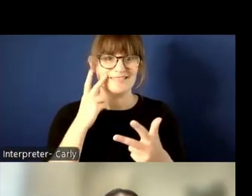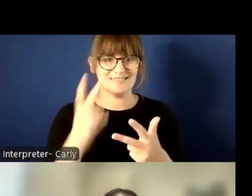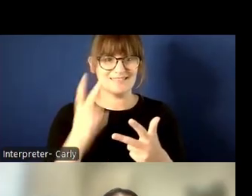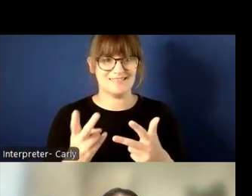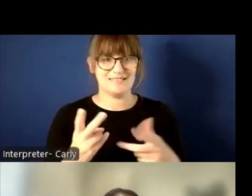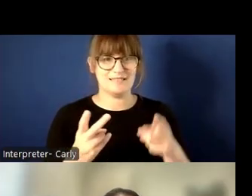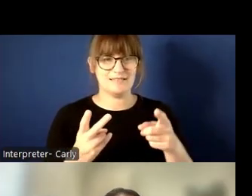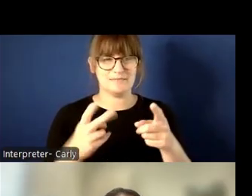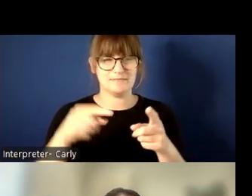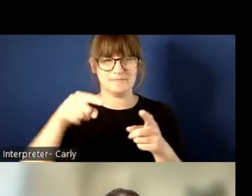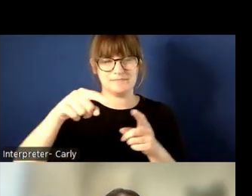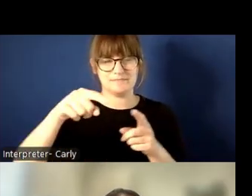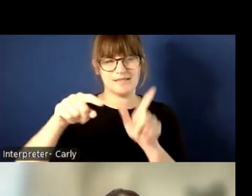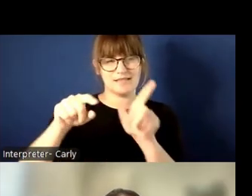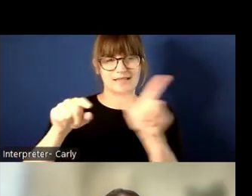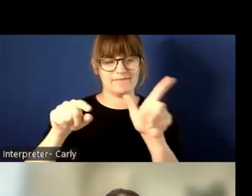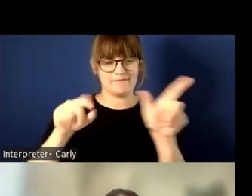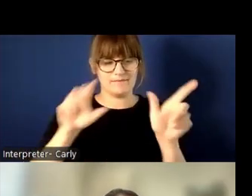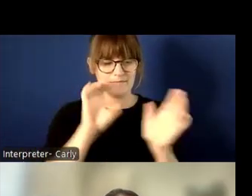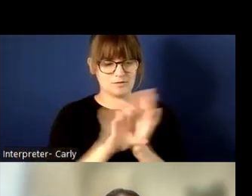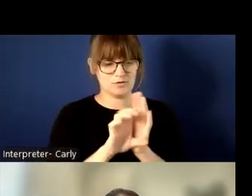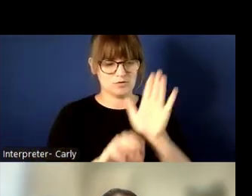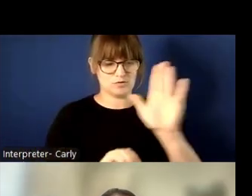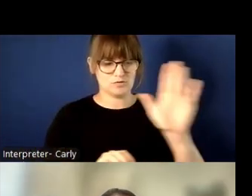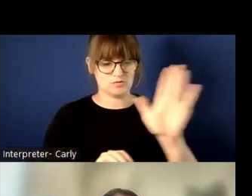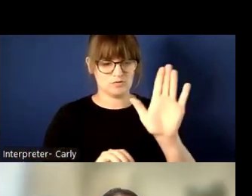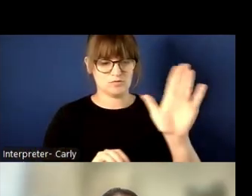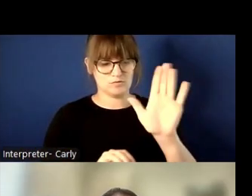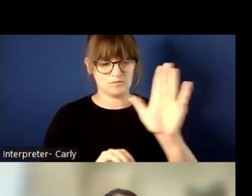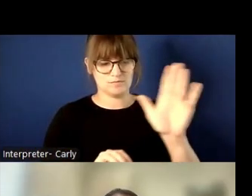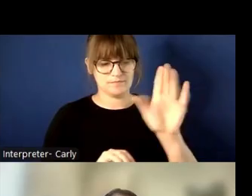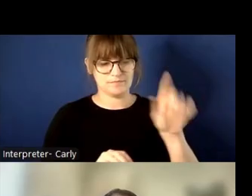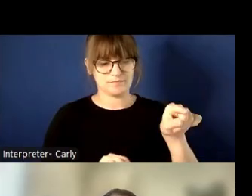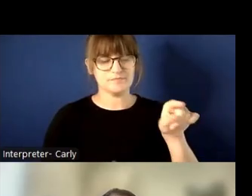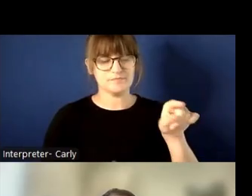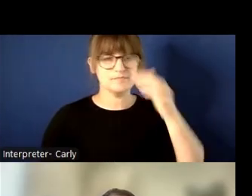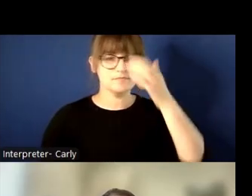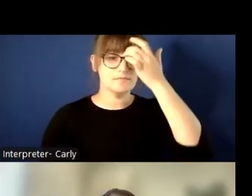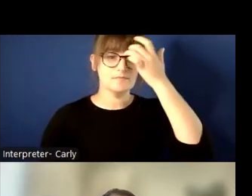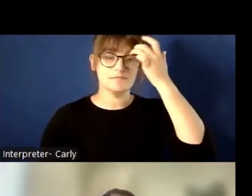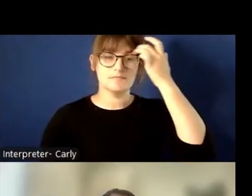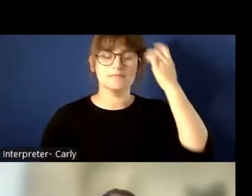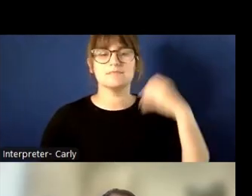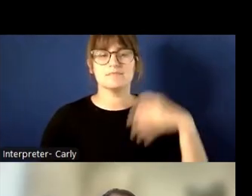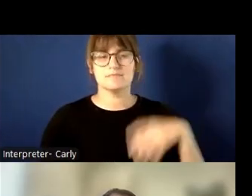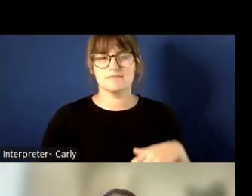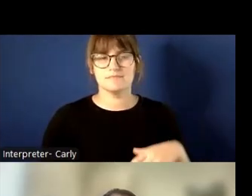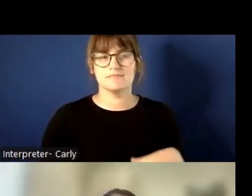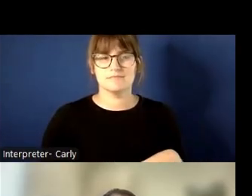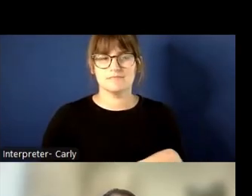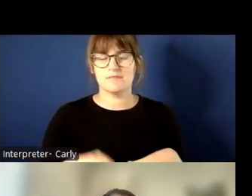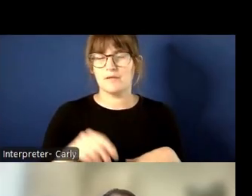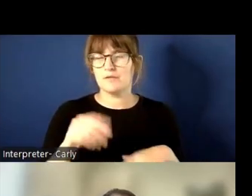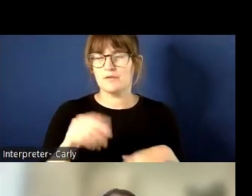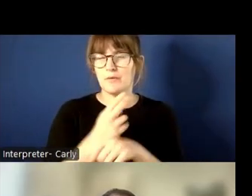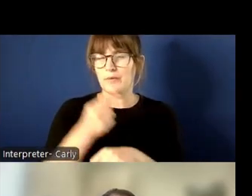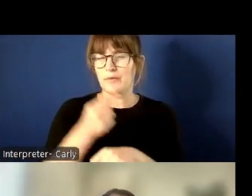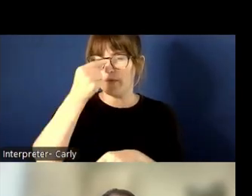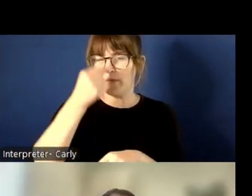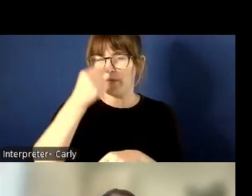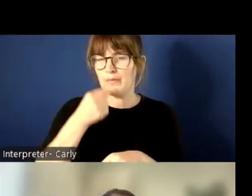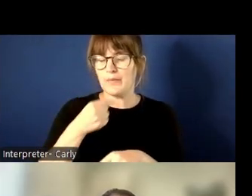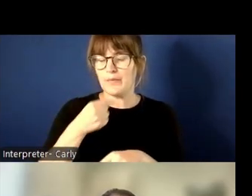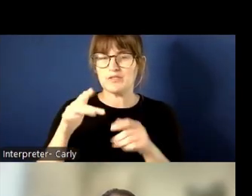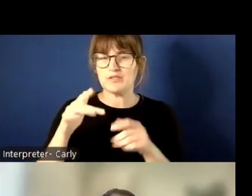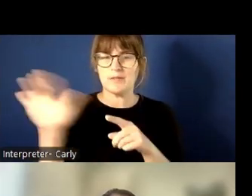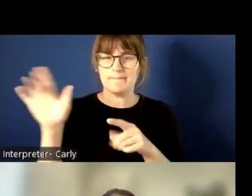the left side of the screen in the kind of top 3 pictures. This involves using a thin blade to shave off all or most